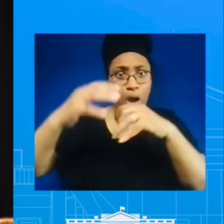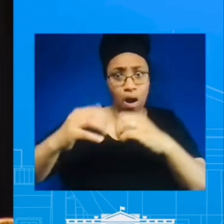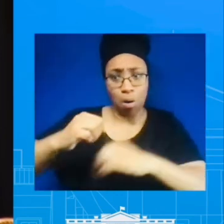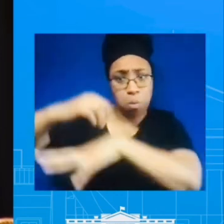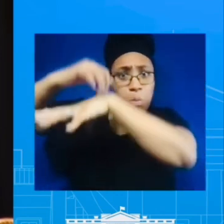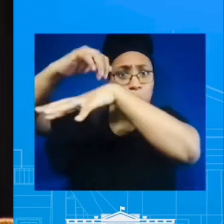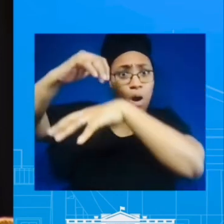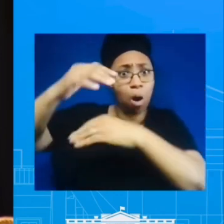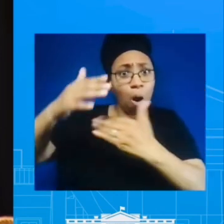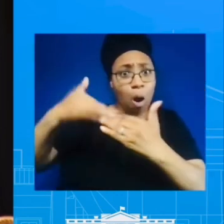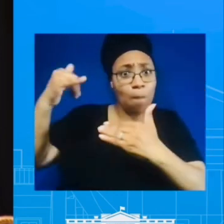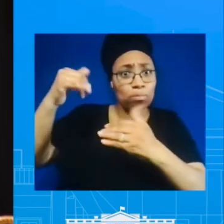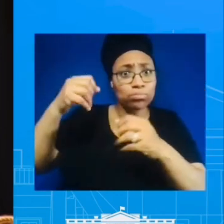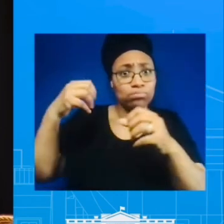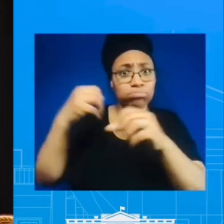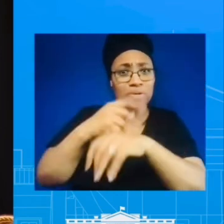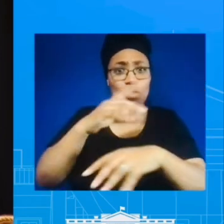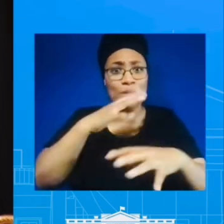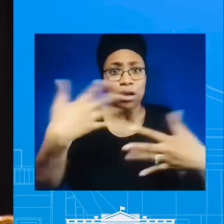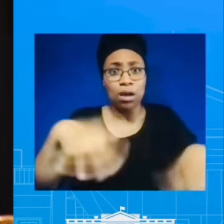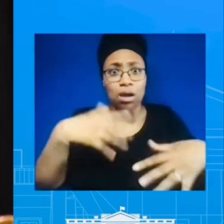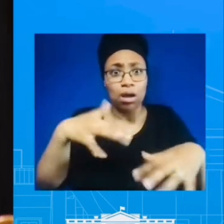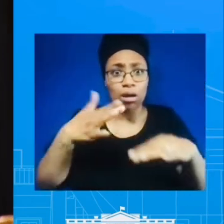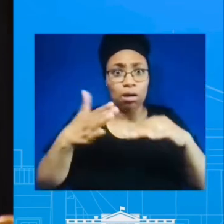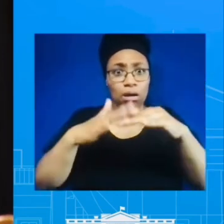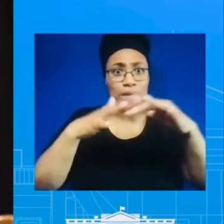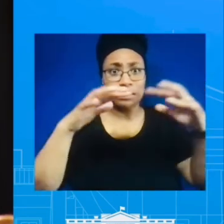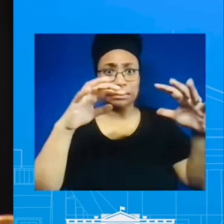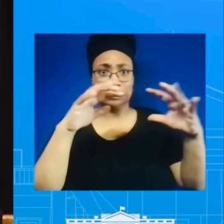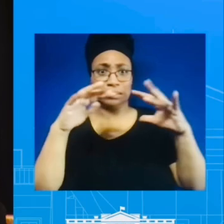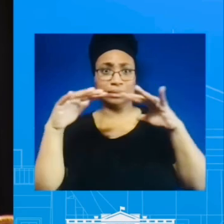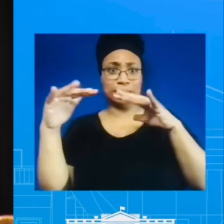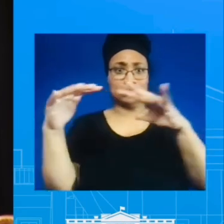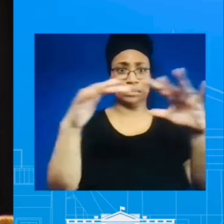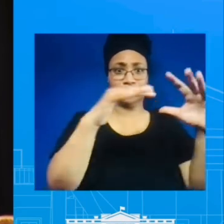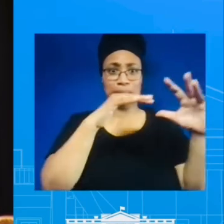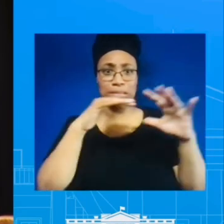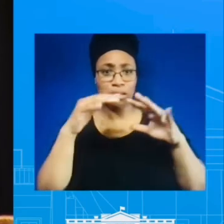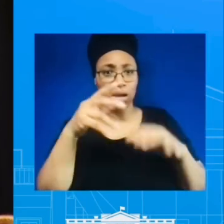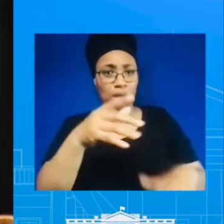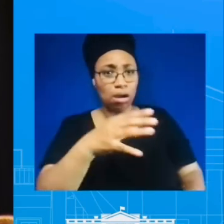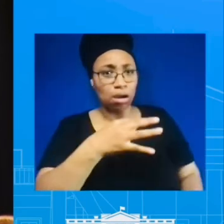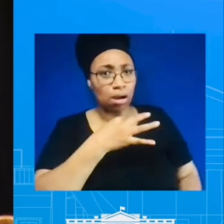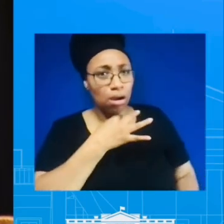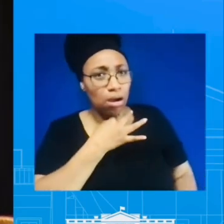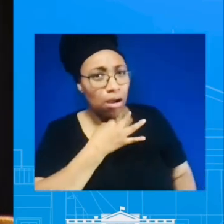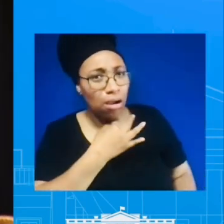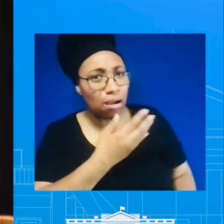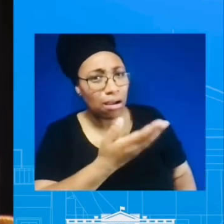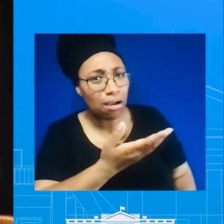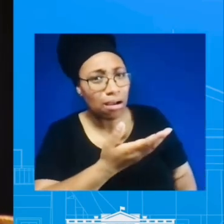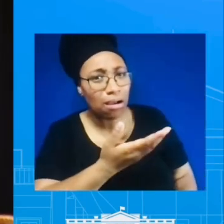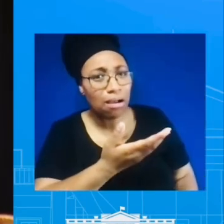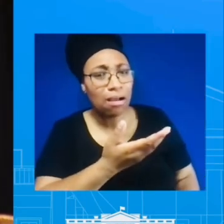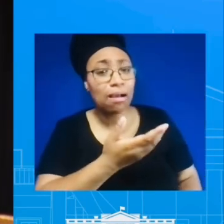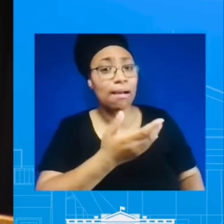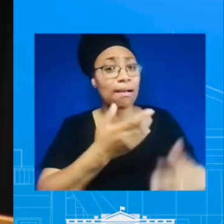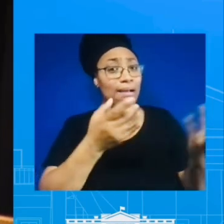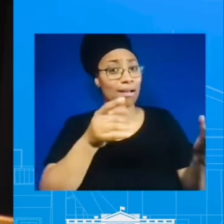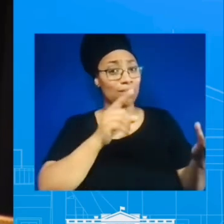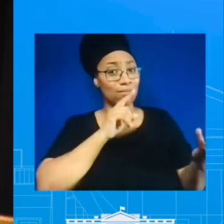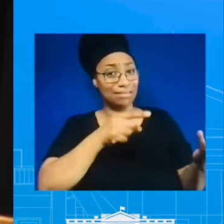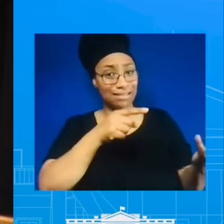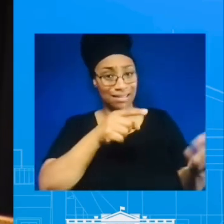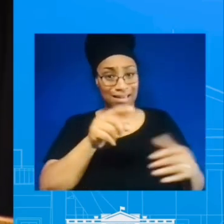the risk with escalation with with us and russia or in general a british plane a nato member plane being shot down by a russian